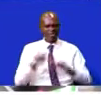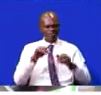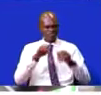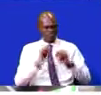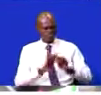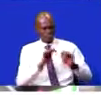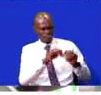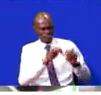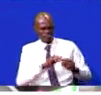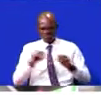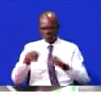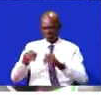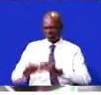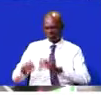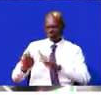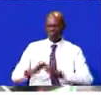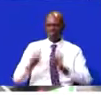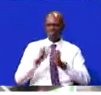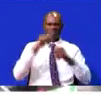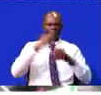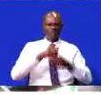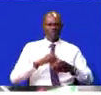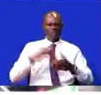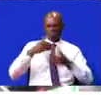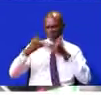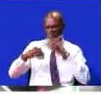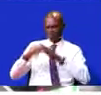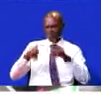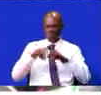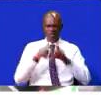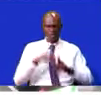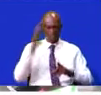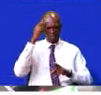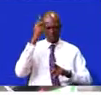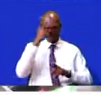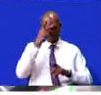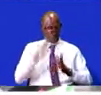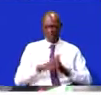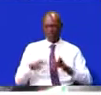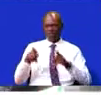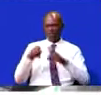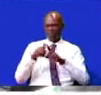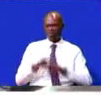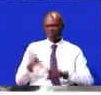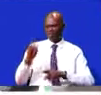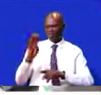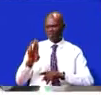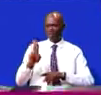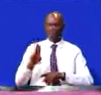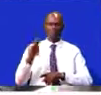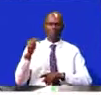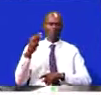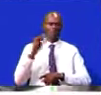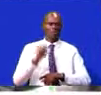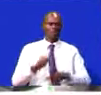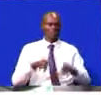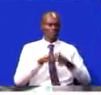graves within buildings, within the estates. Nyalenda, Obunga,